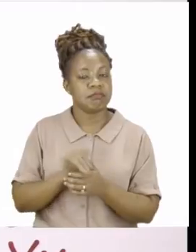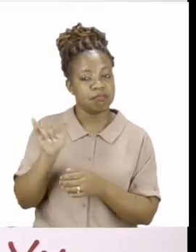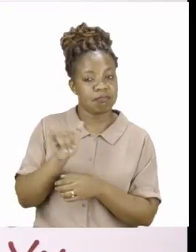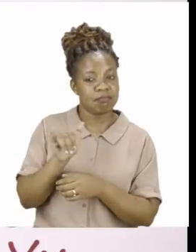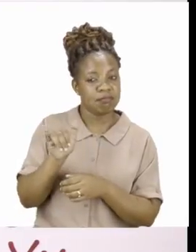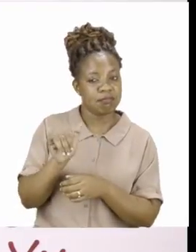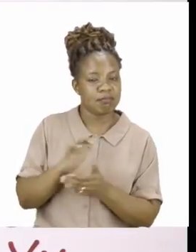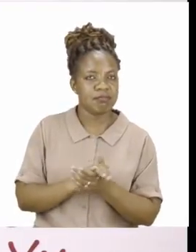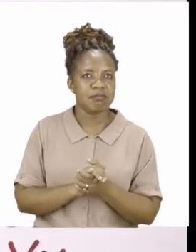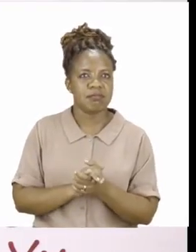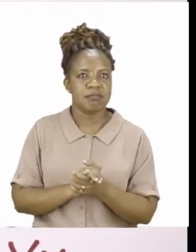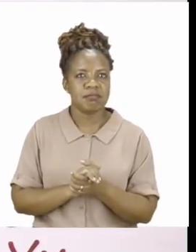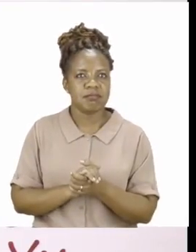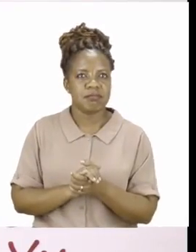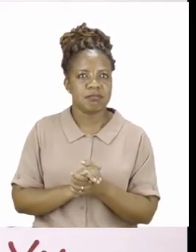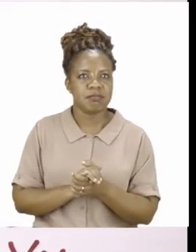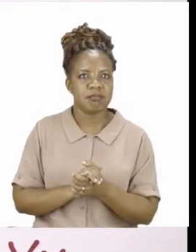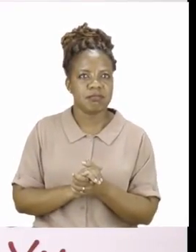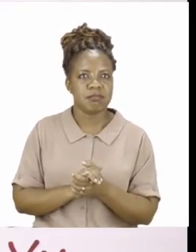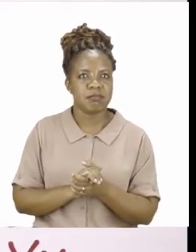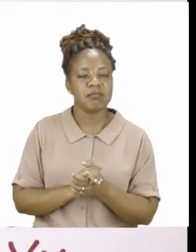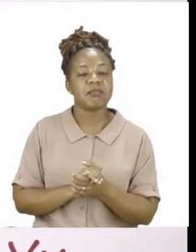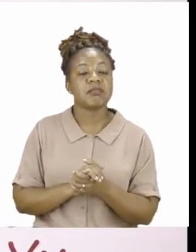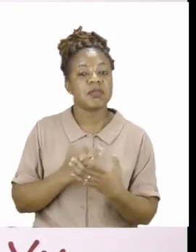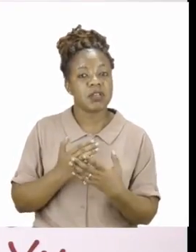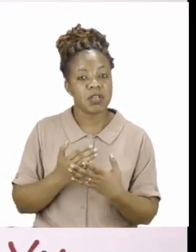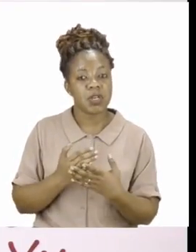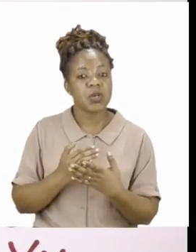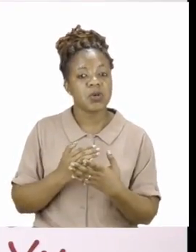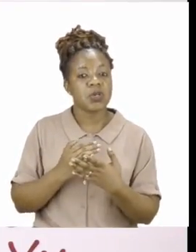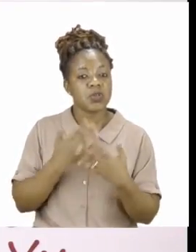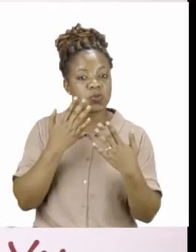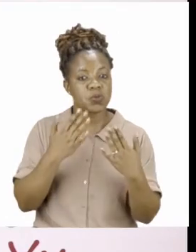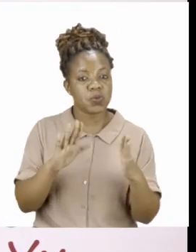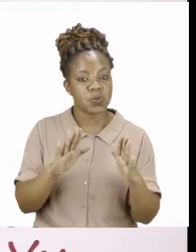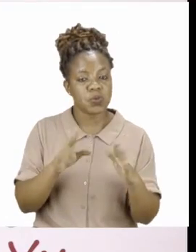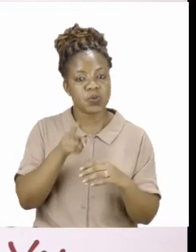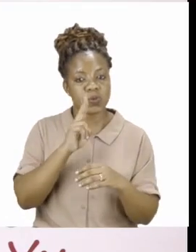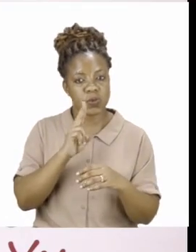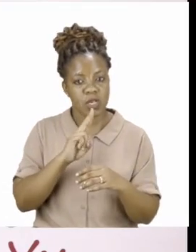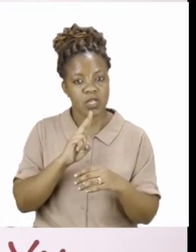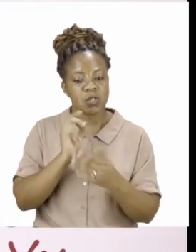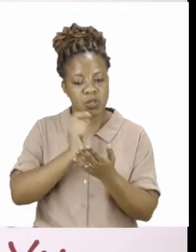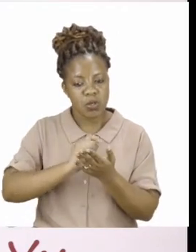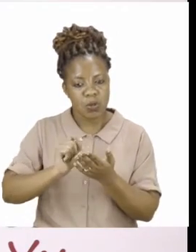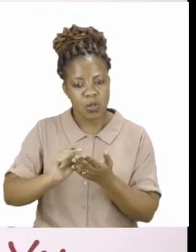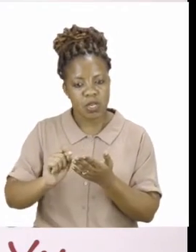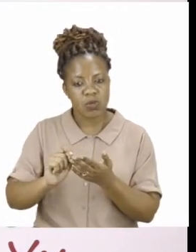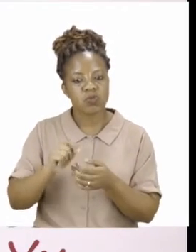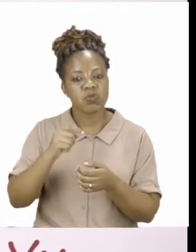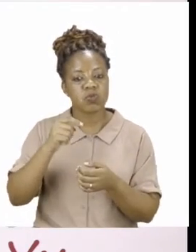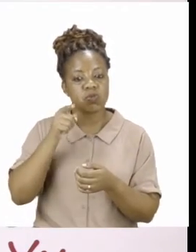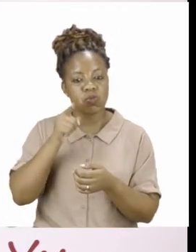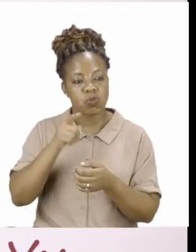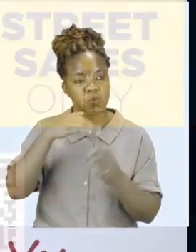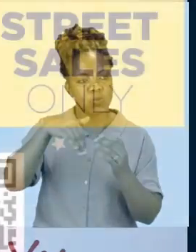to, when you are done, write how you actually get to school. And I'll see you soon after